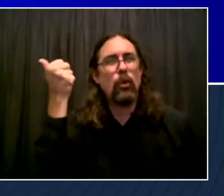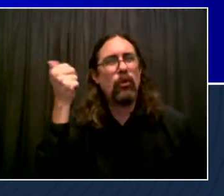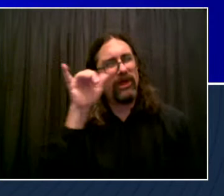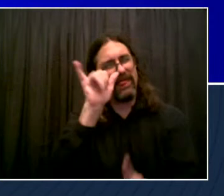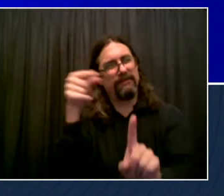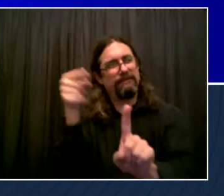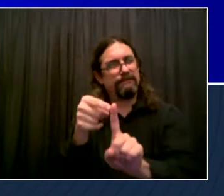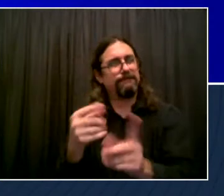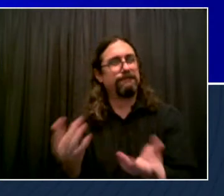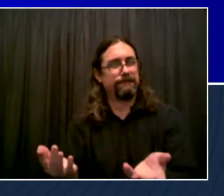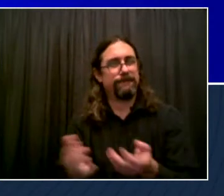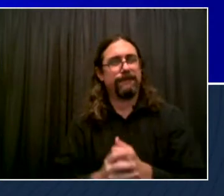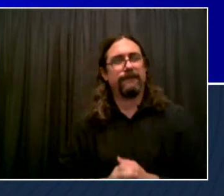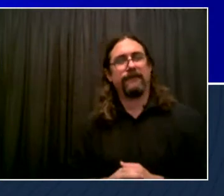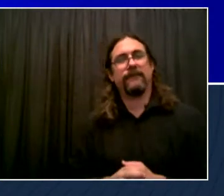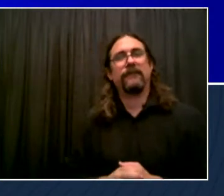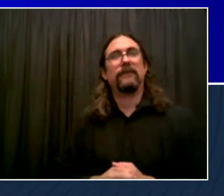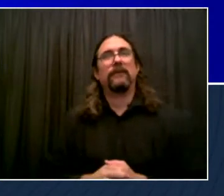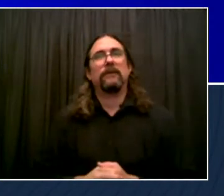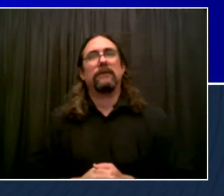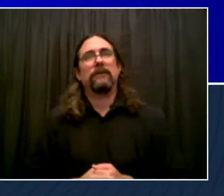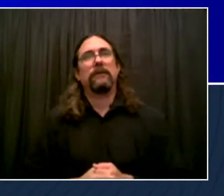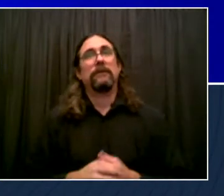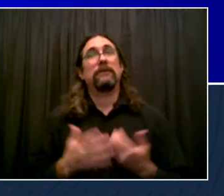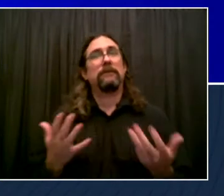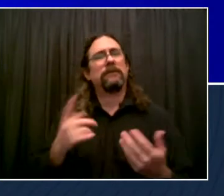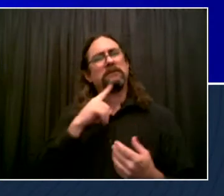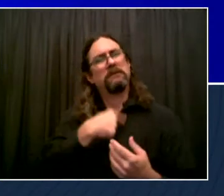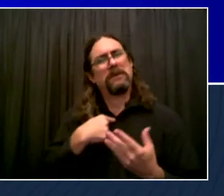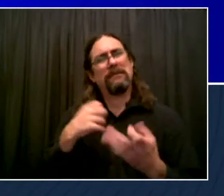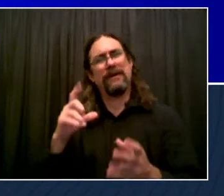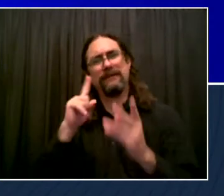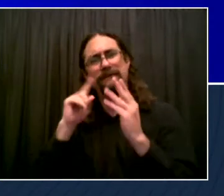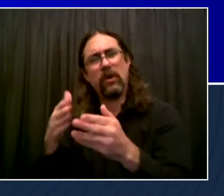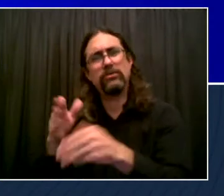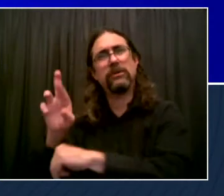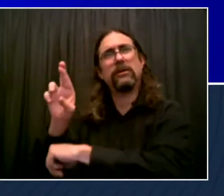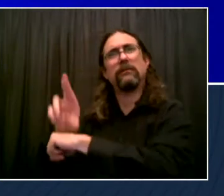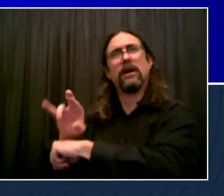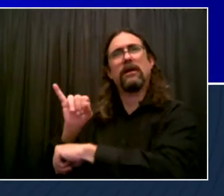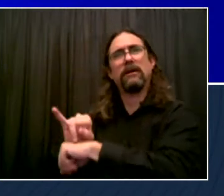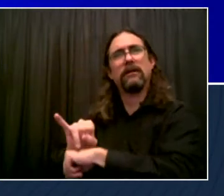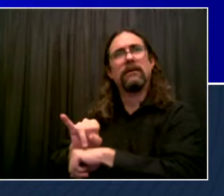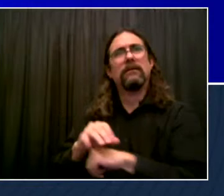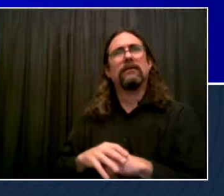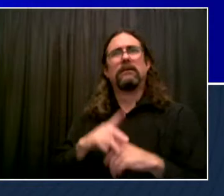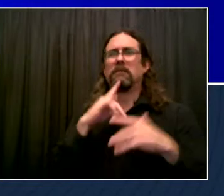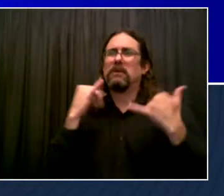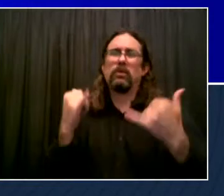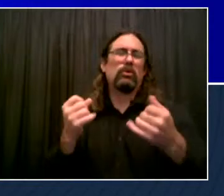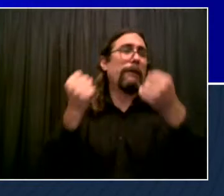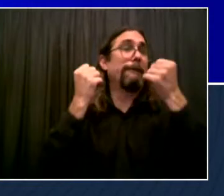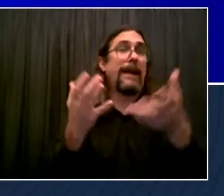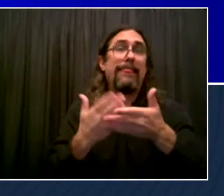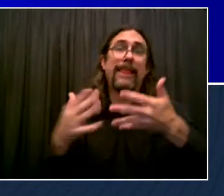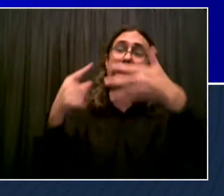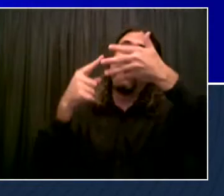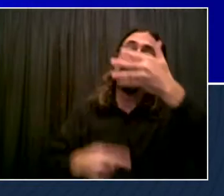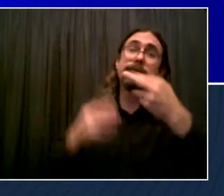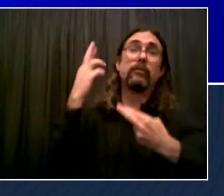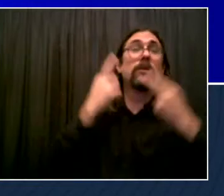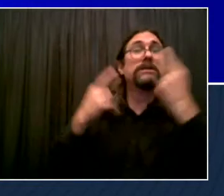to ensure that we turn around the situation in Rikers intensely, fast, for the good of all. We're getting a lot of help from